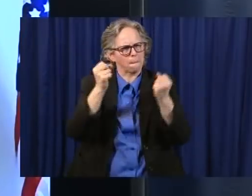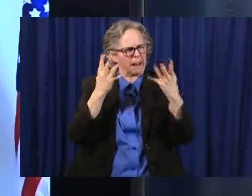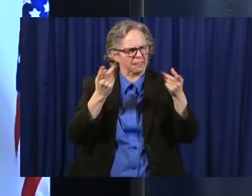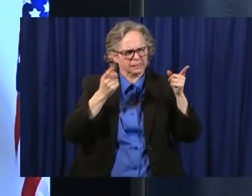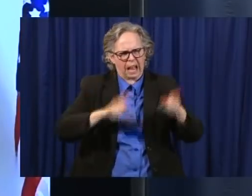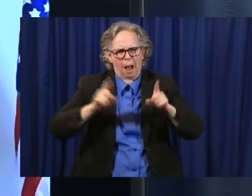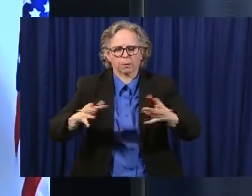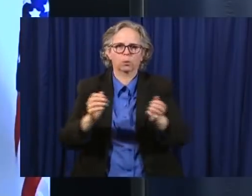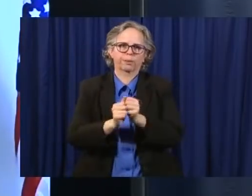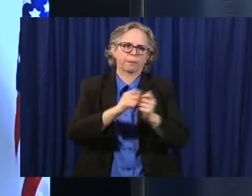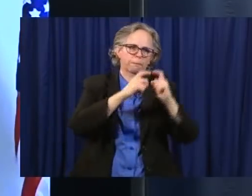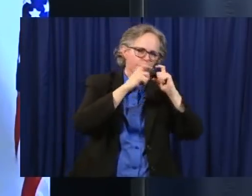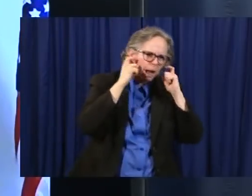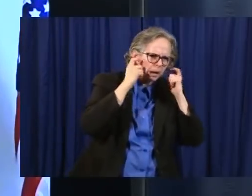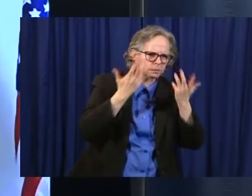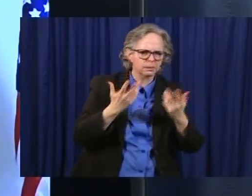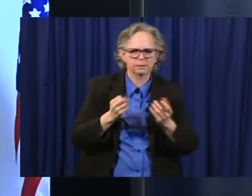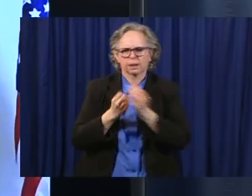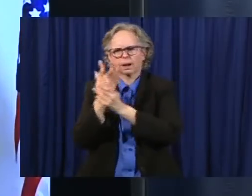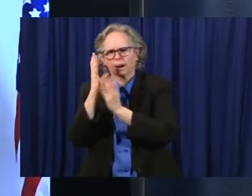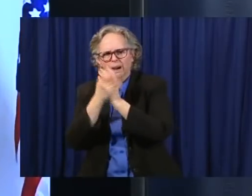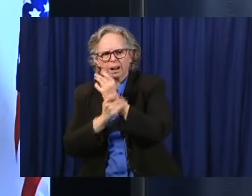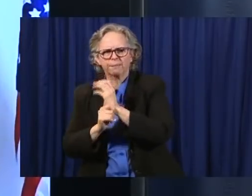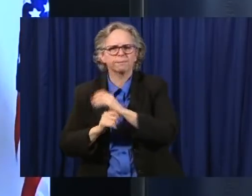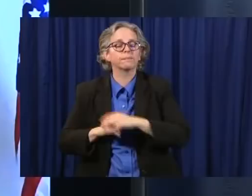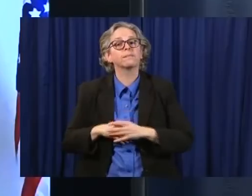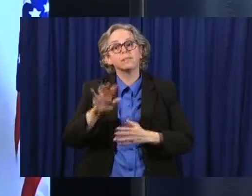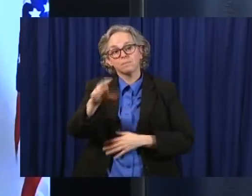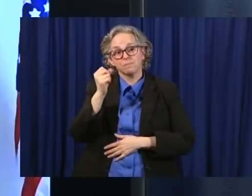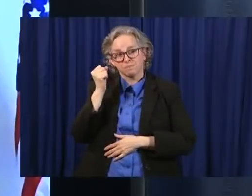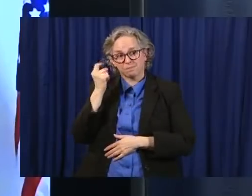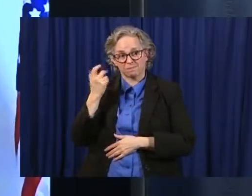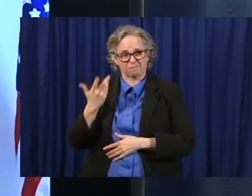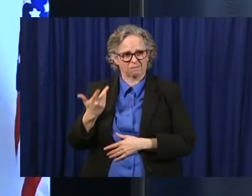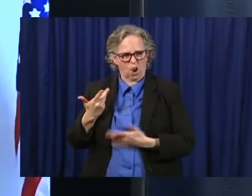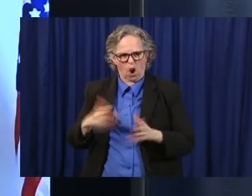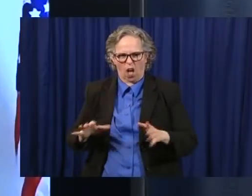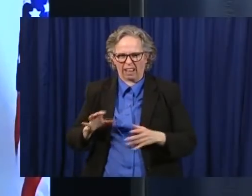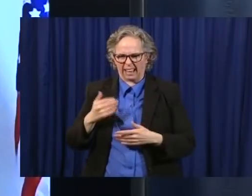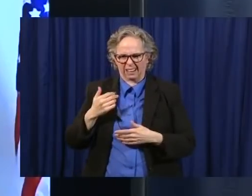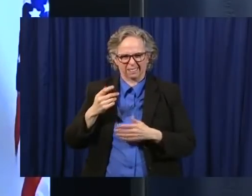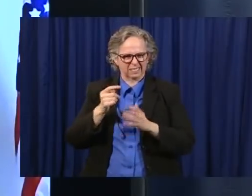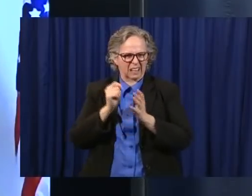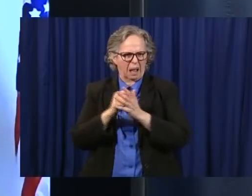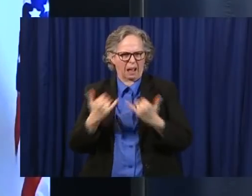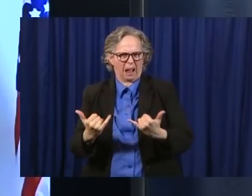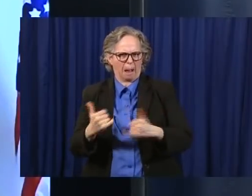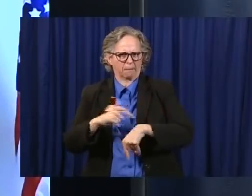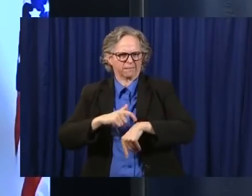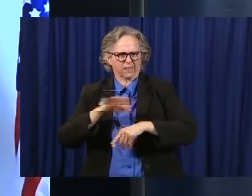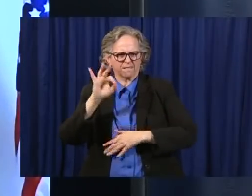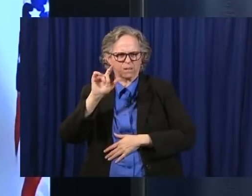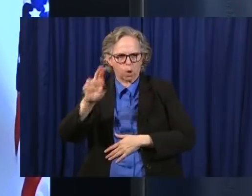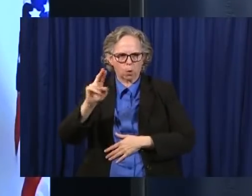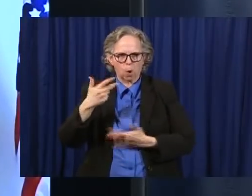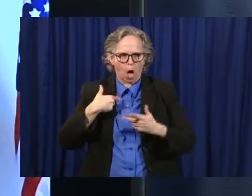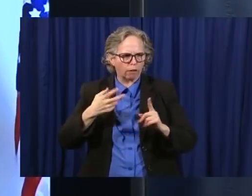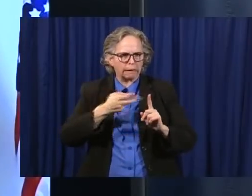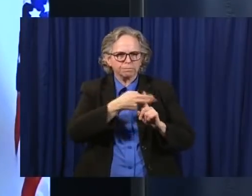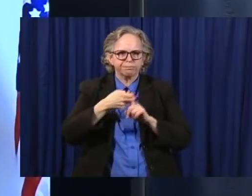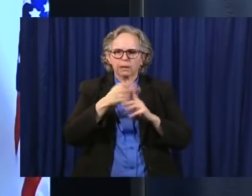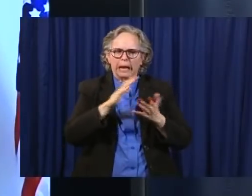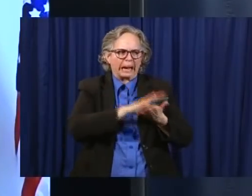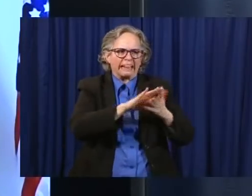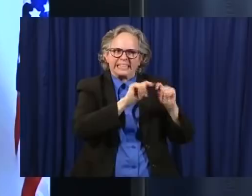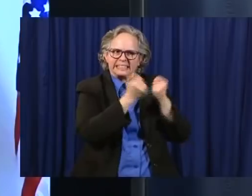to gloving. We were already in flu season, so we had cleaning teams already operating and had already offered the flu